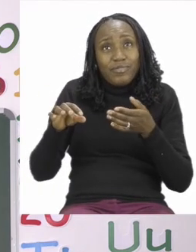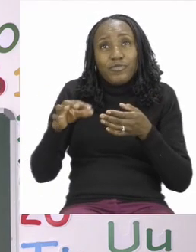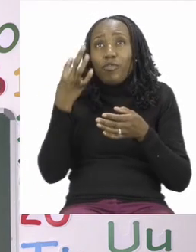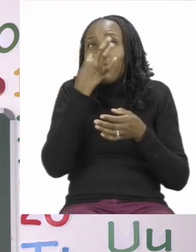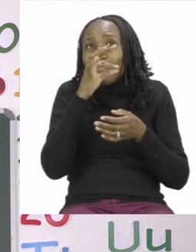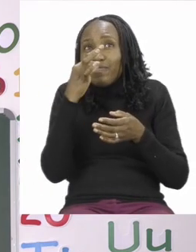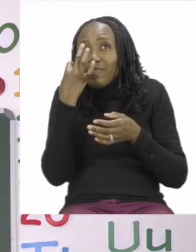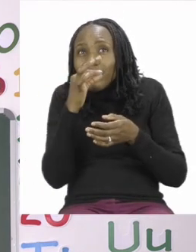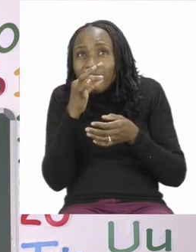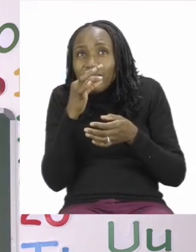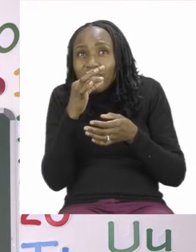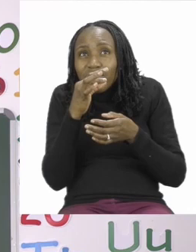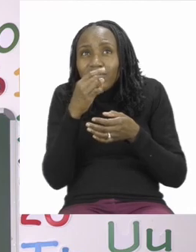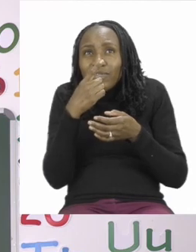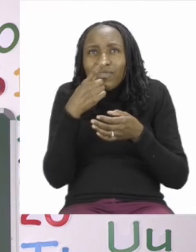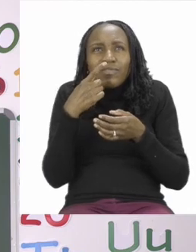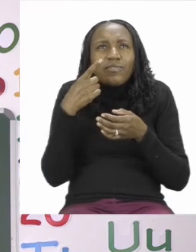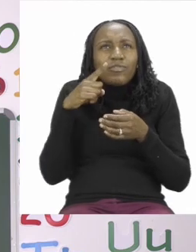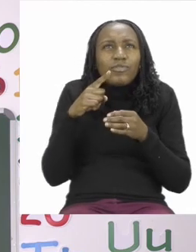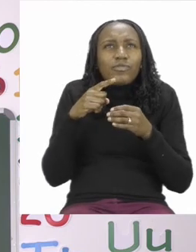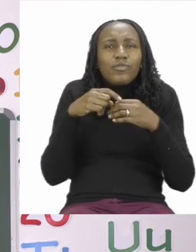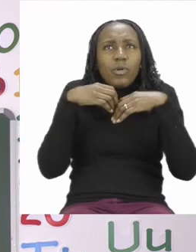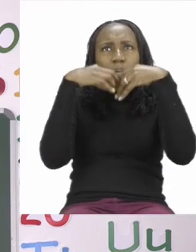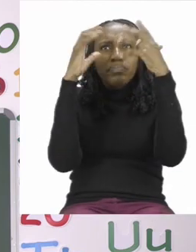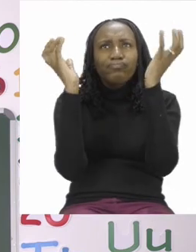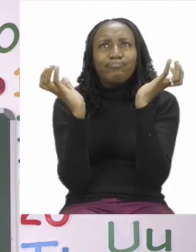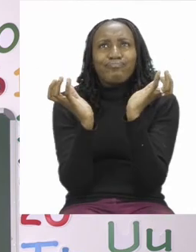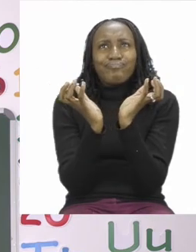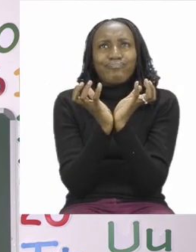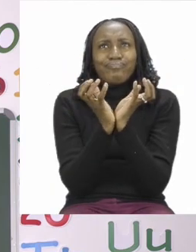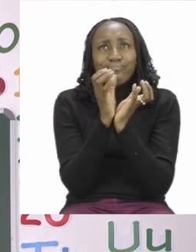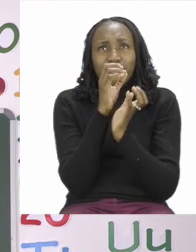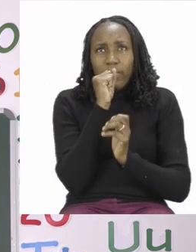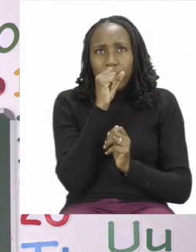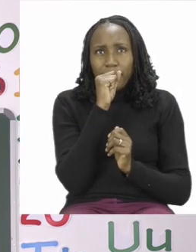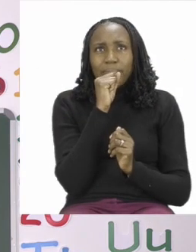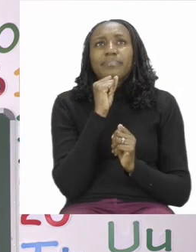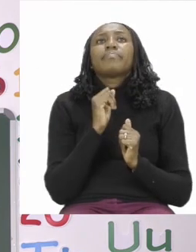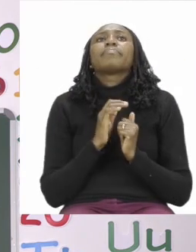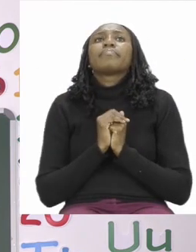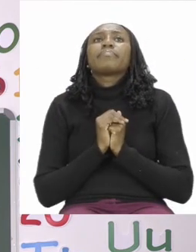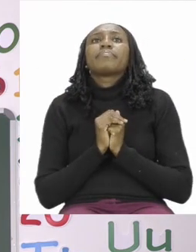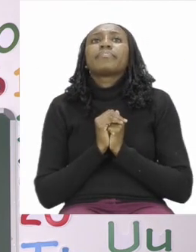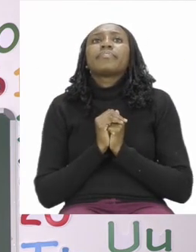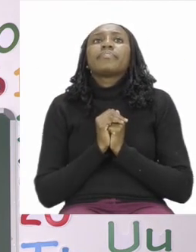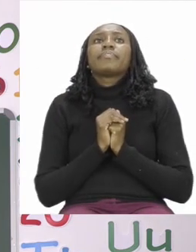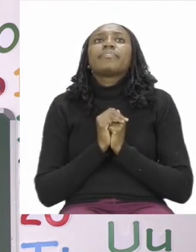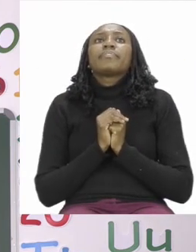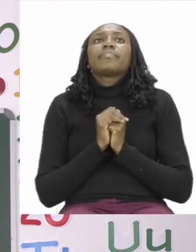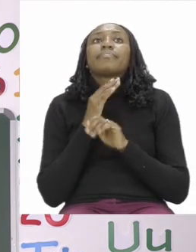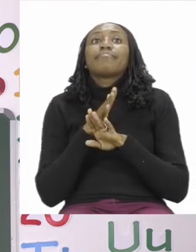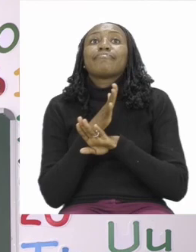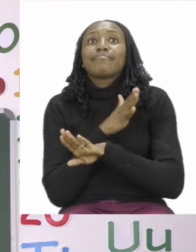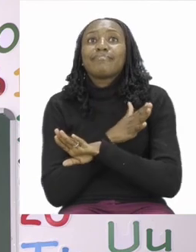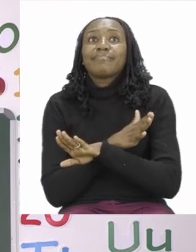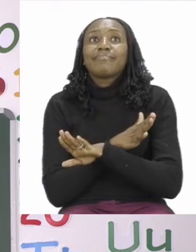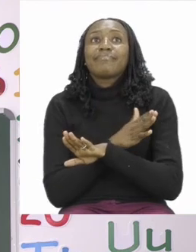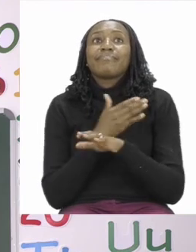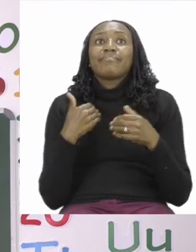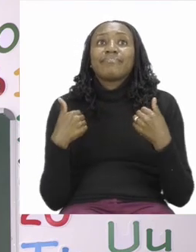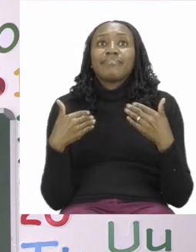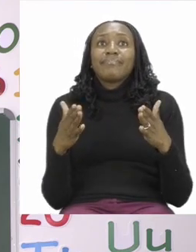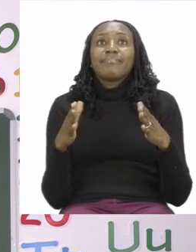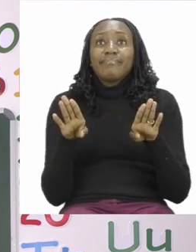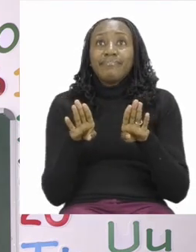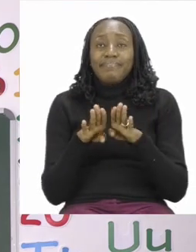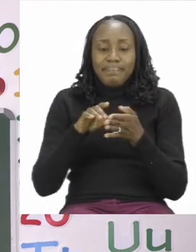seed and a pumpkin seed. So before you actually do anything, you need to make a nice little